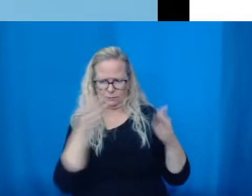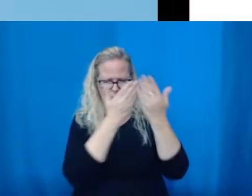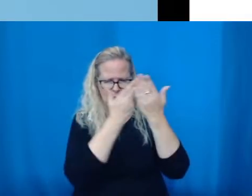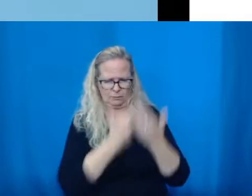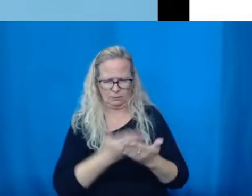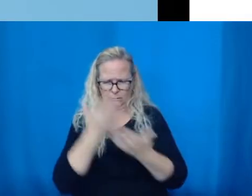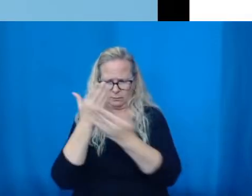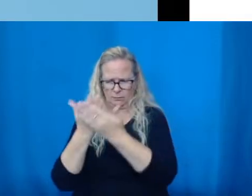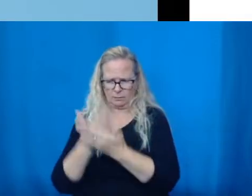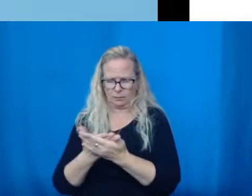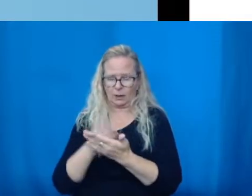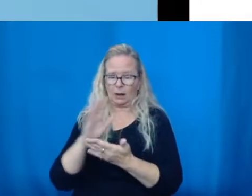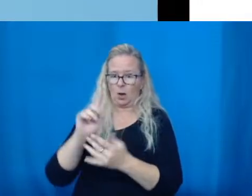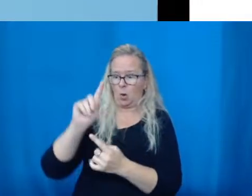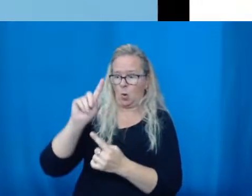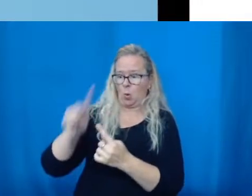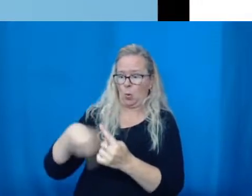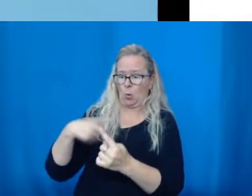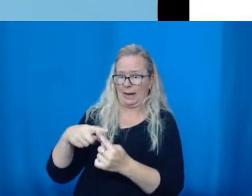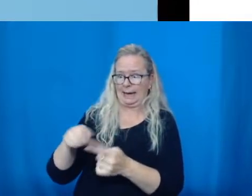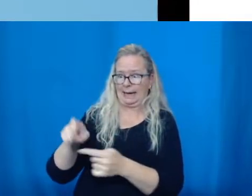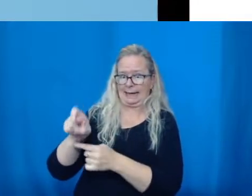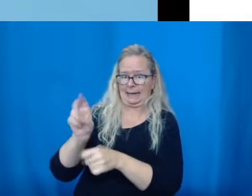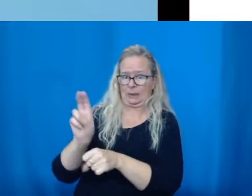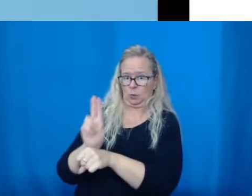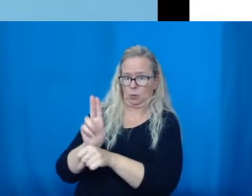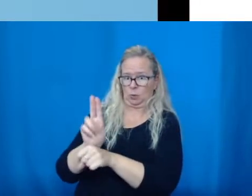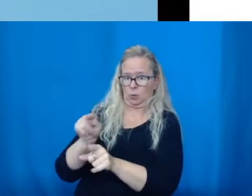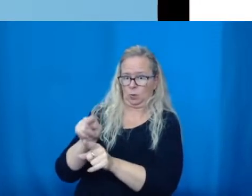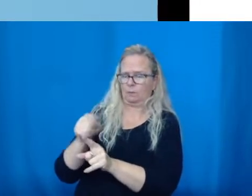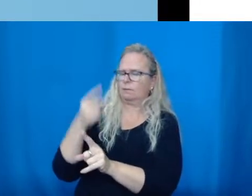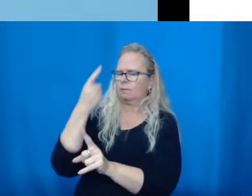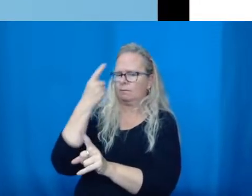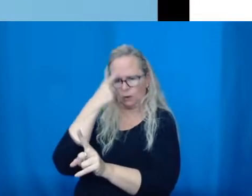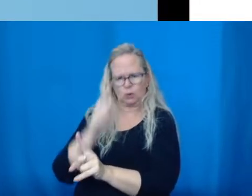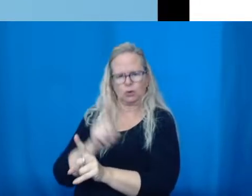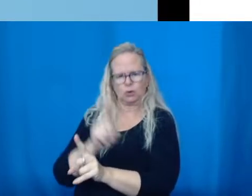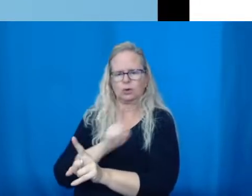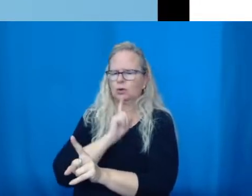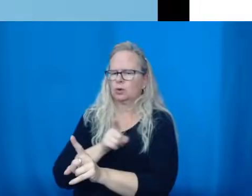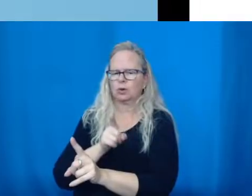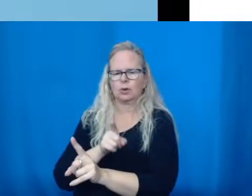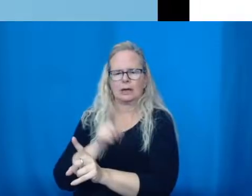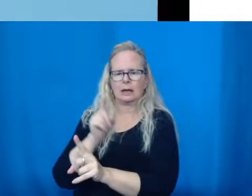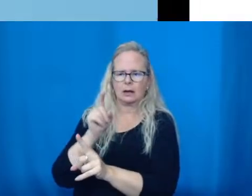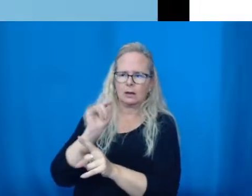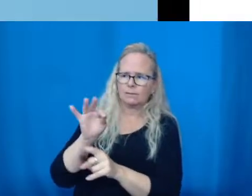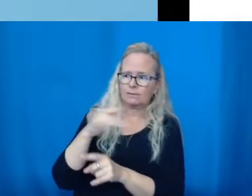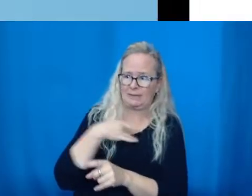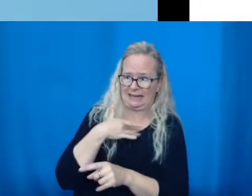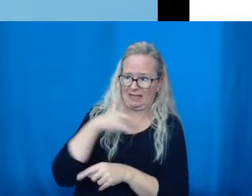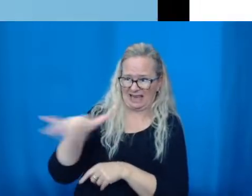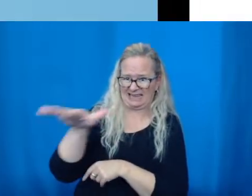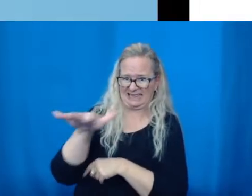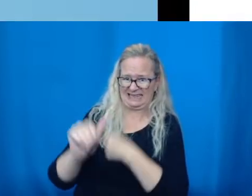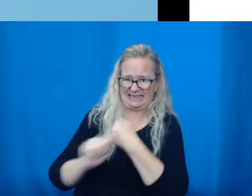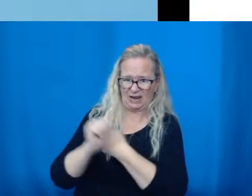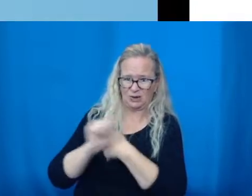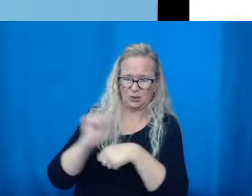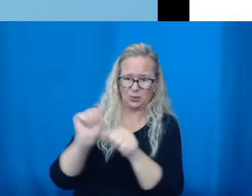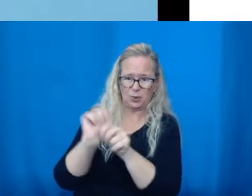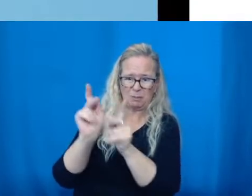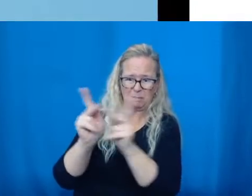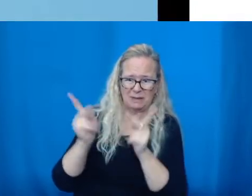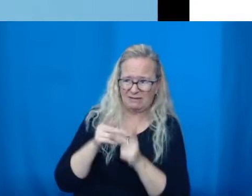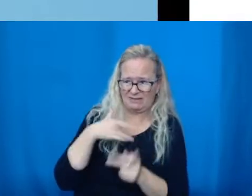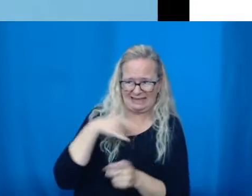hazards that the workforce encounters, a respiratory protection program is required, and this includes many aspects. You